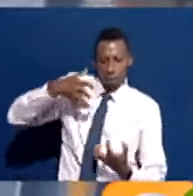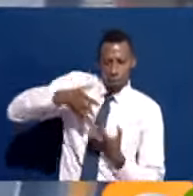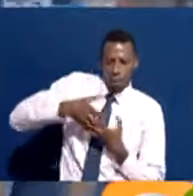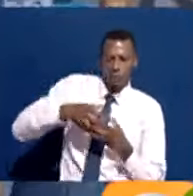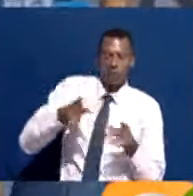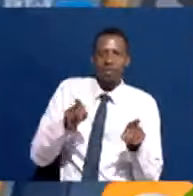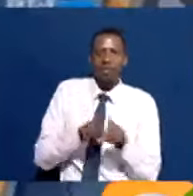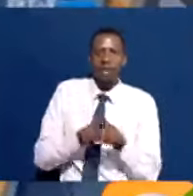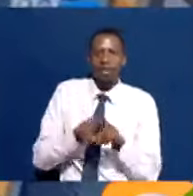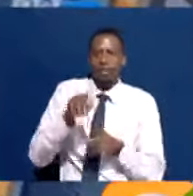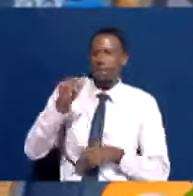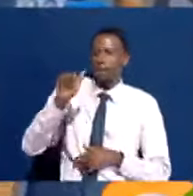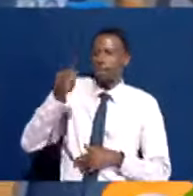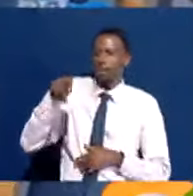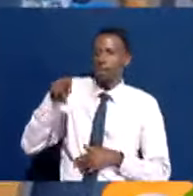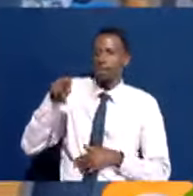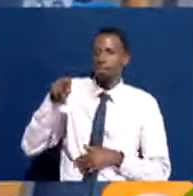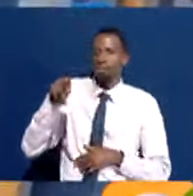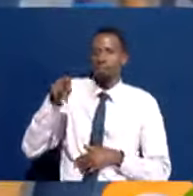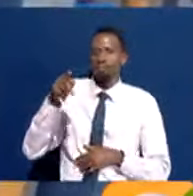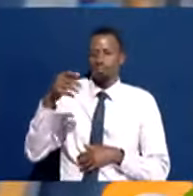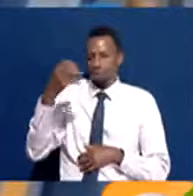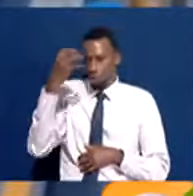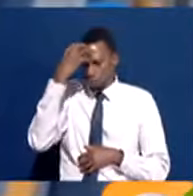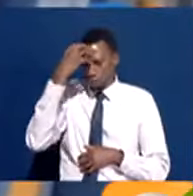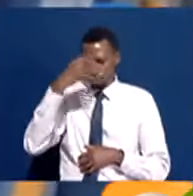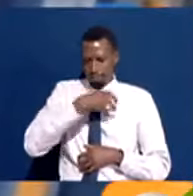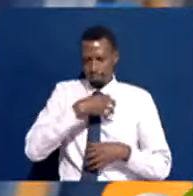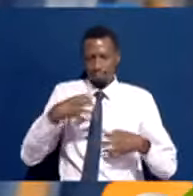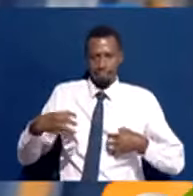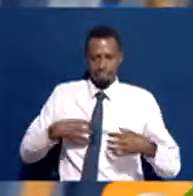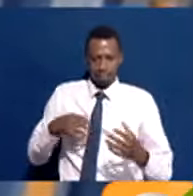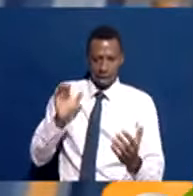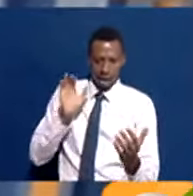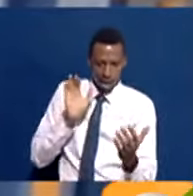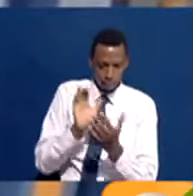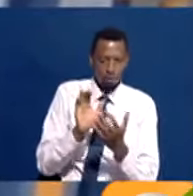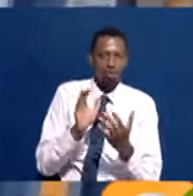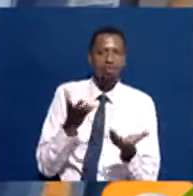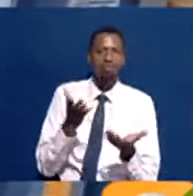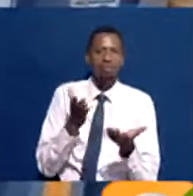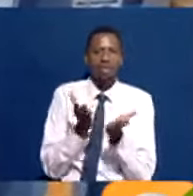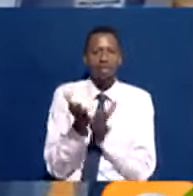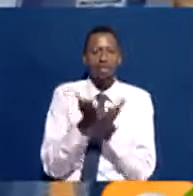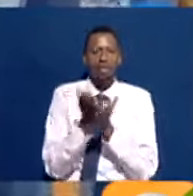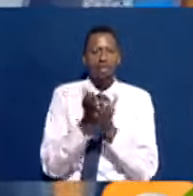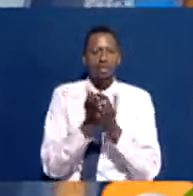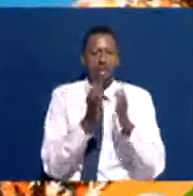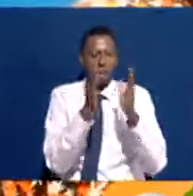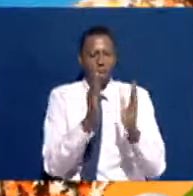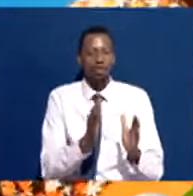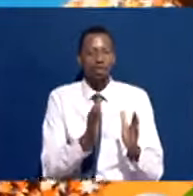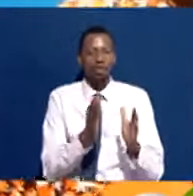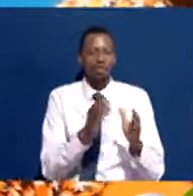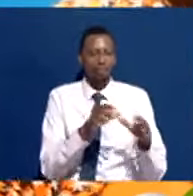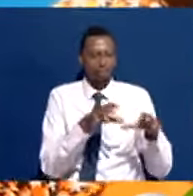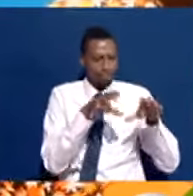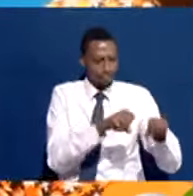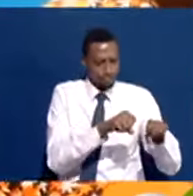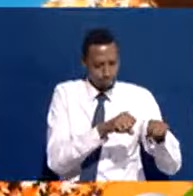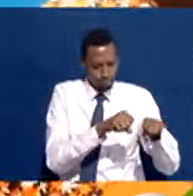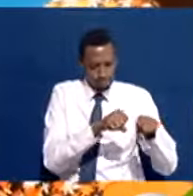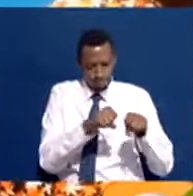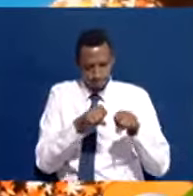officers, approaching a service station attendant before dragging him into their offices. Imekuwa mwendo wa